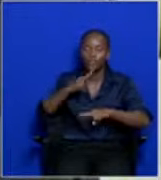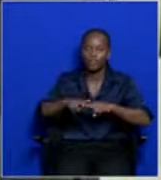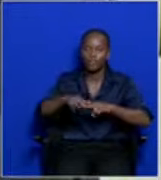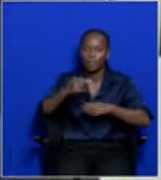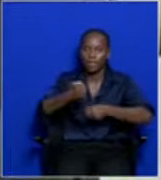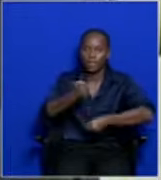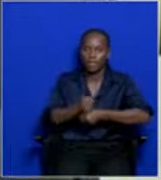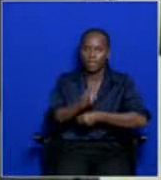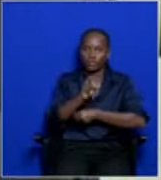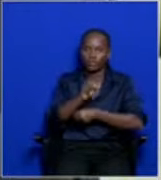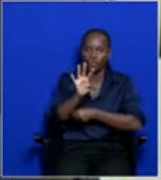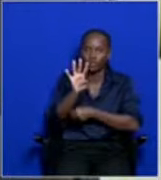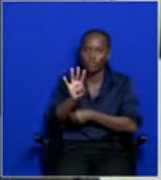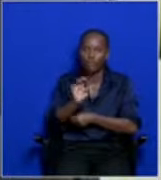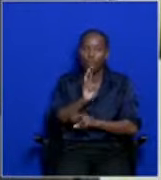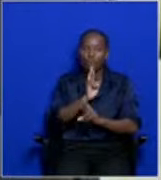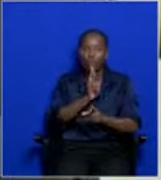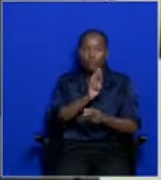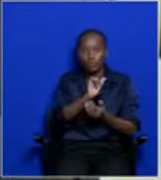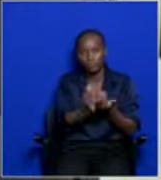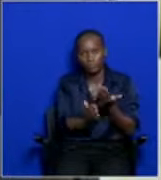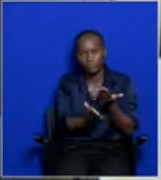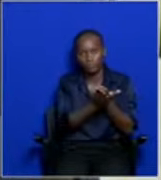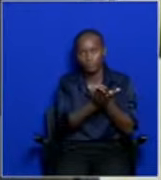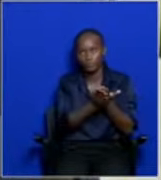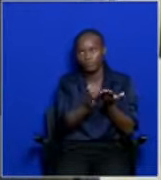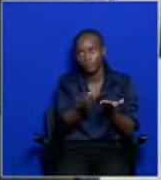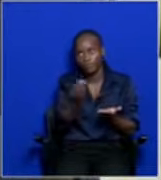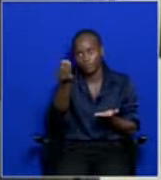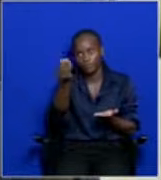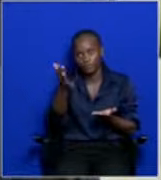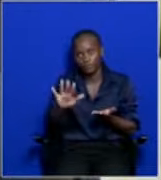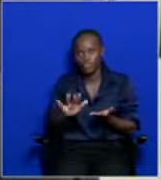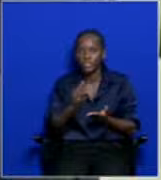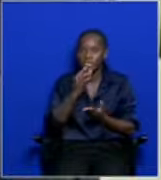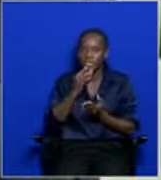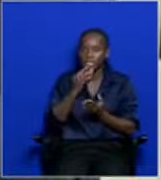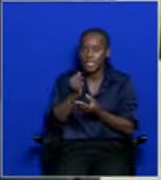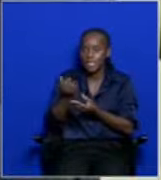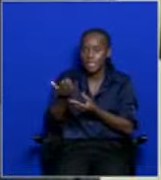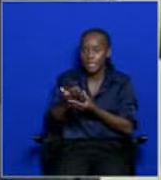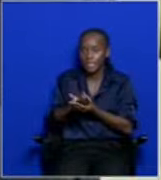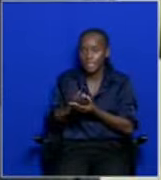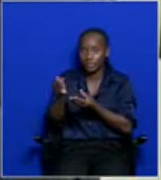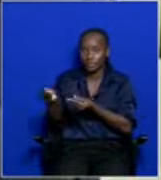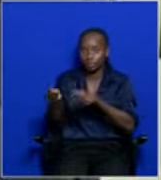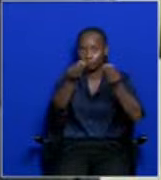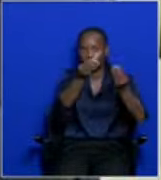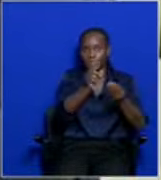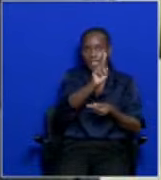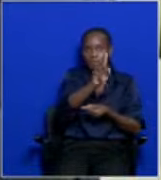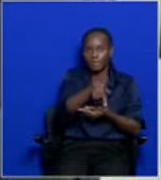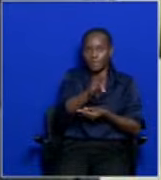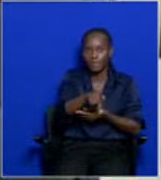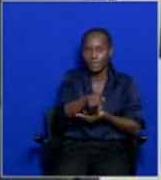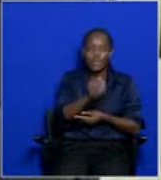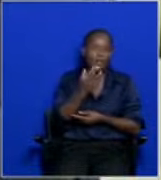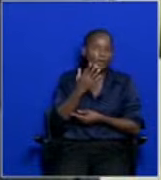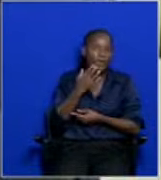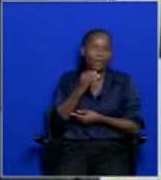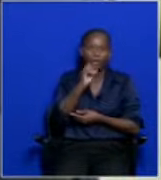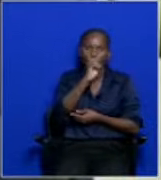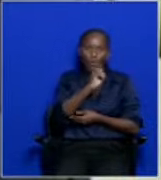report. Furthermore, the case was referred to the DPP on the 3rd October 2024 to decide